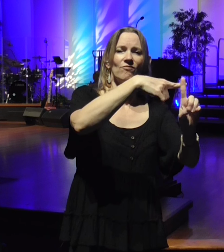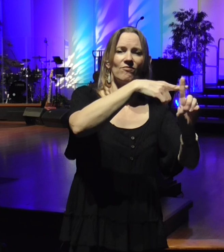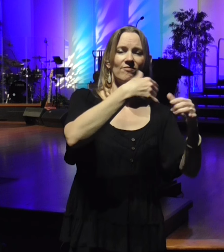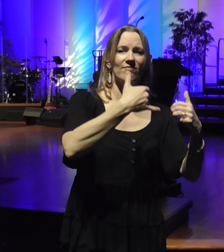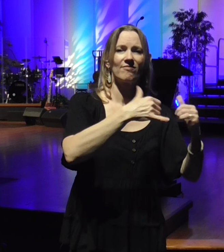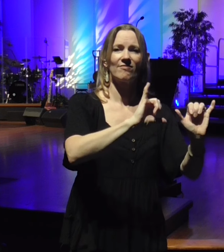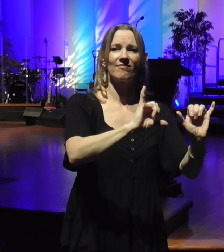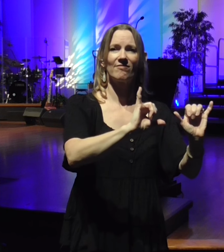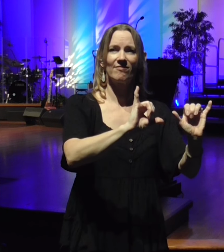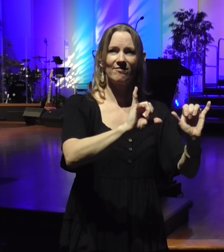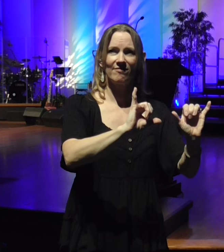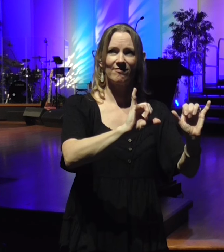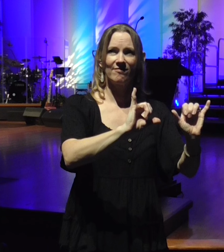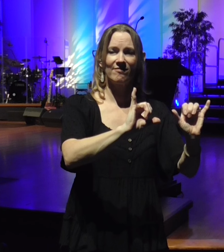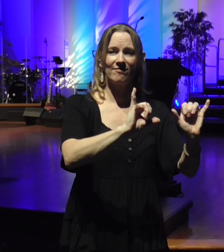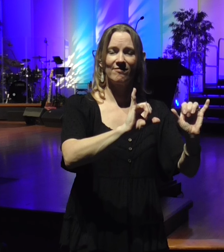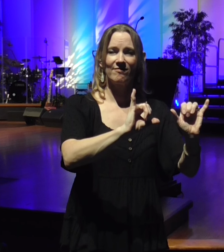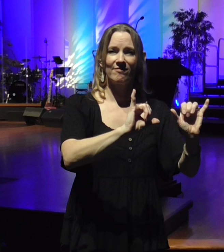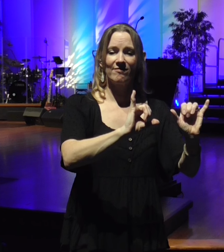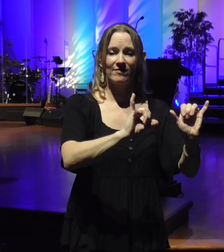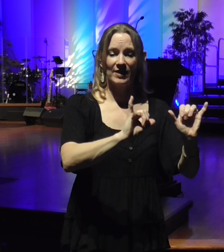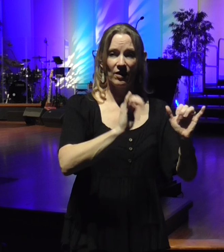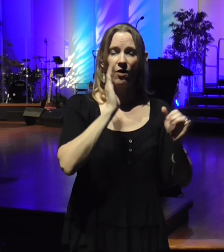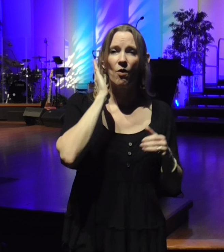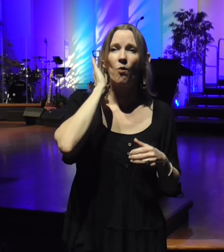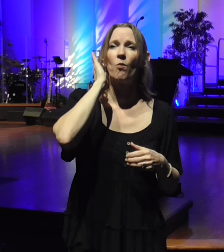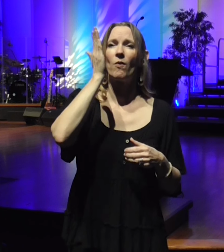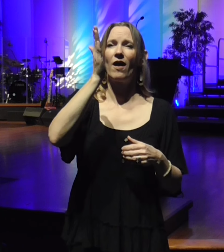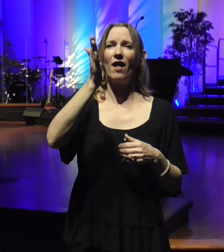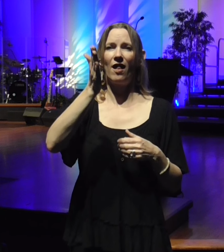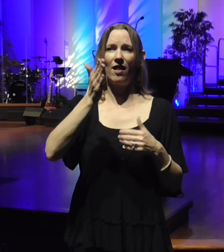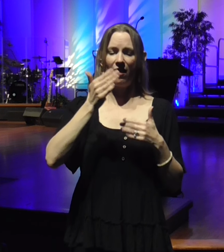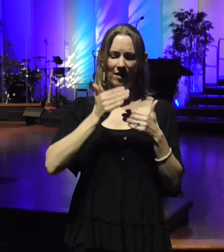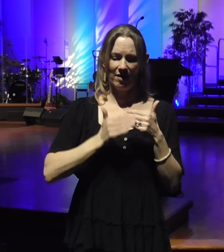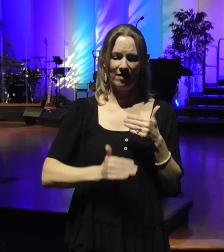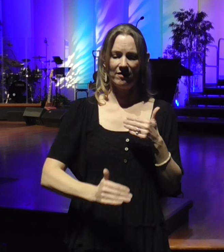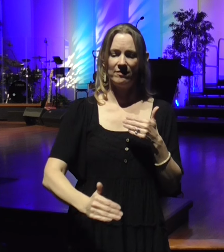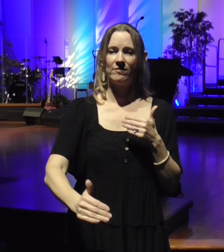head. It'll all be all right.